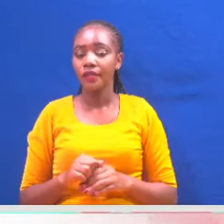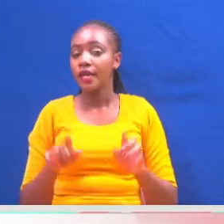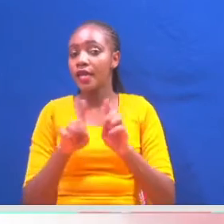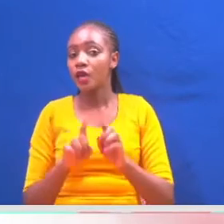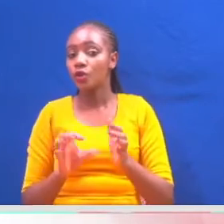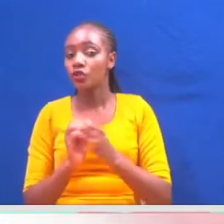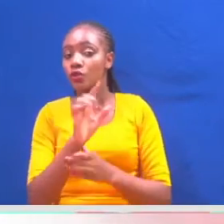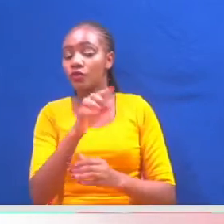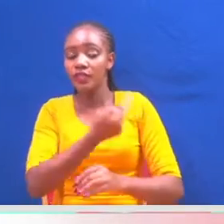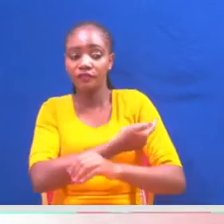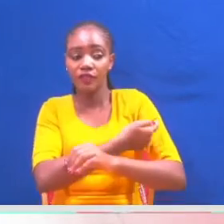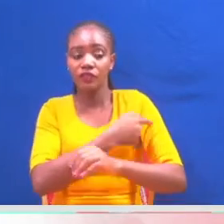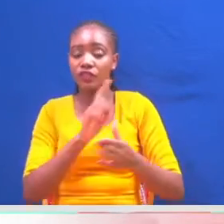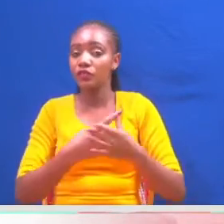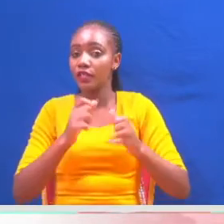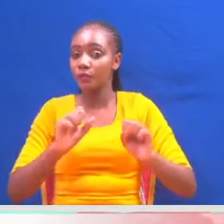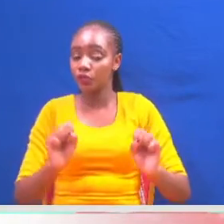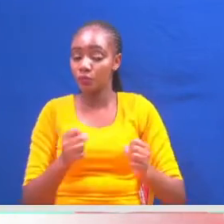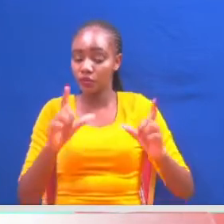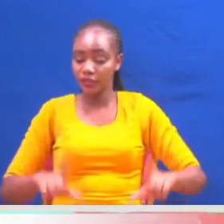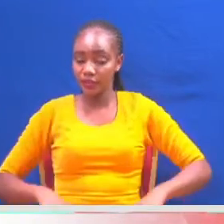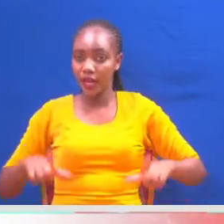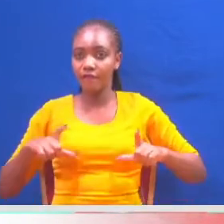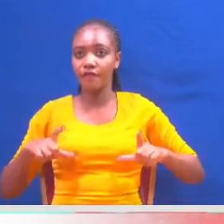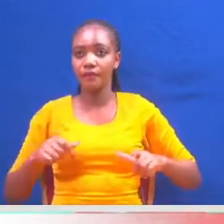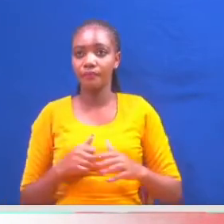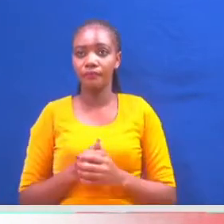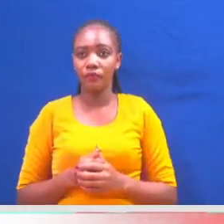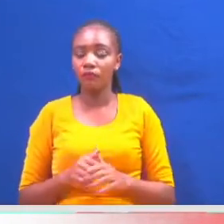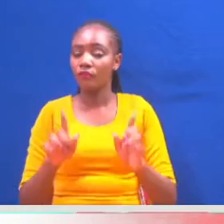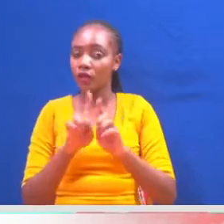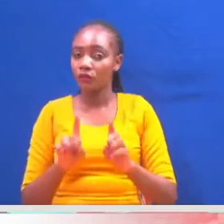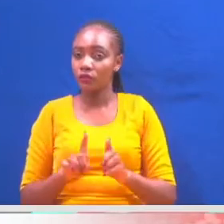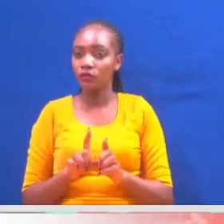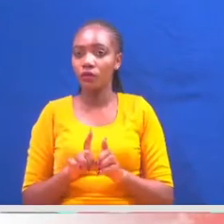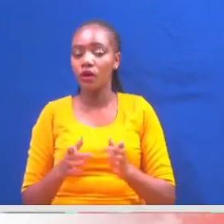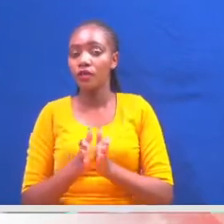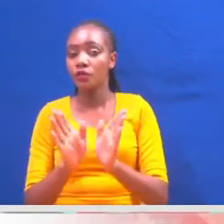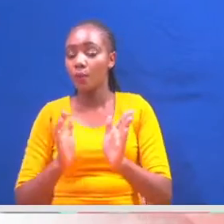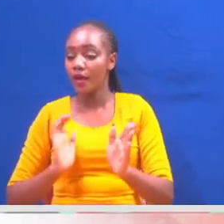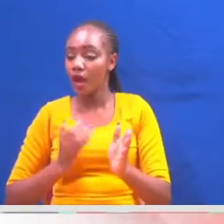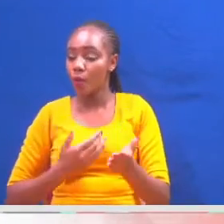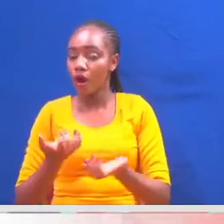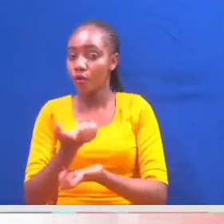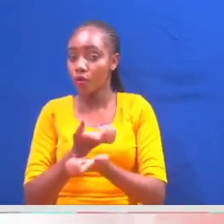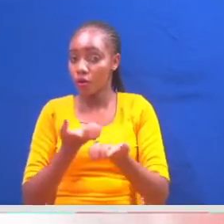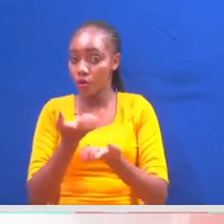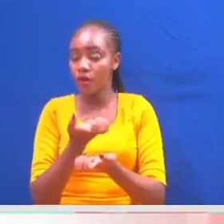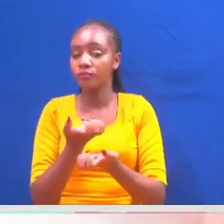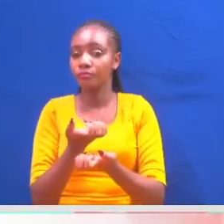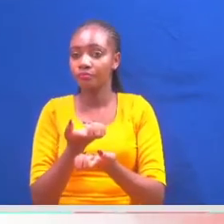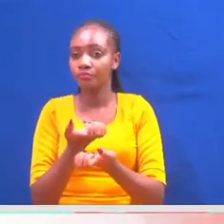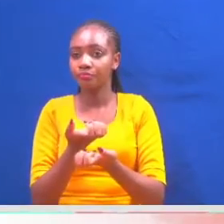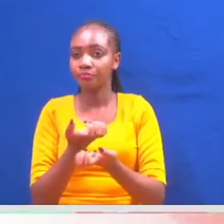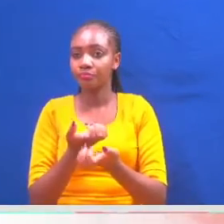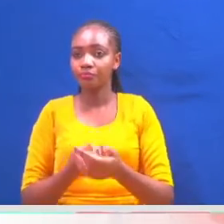we can save lives and progressively reopen our community, our economy, the way it has